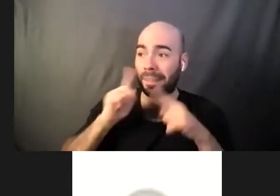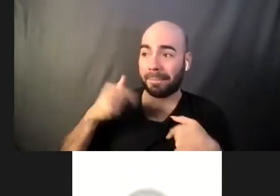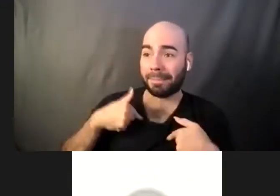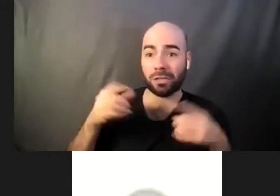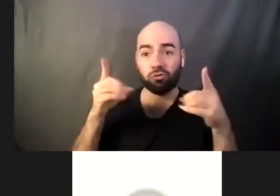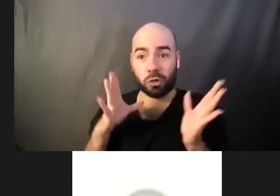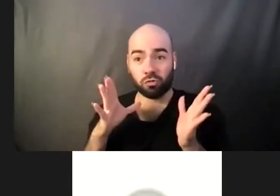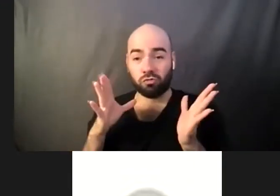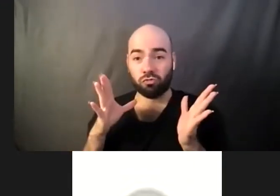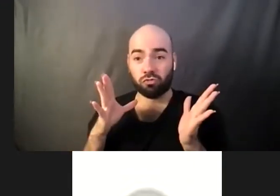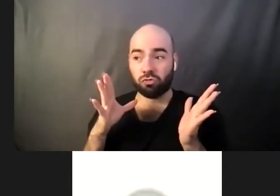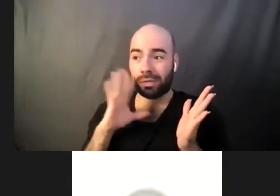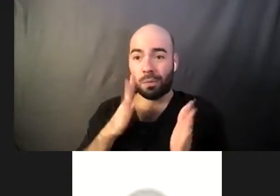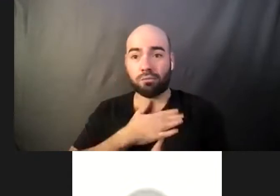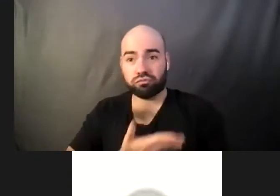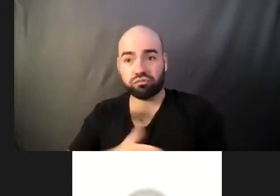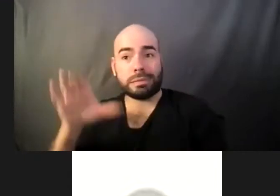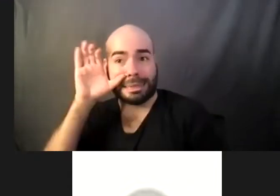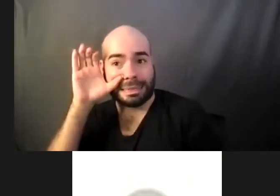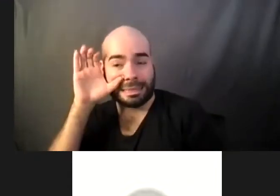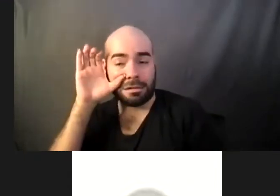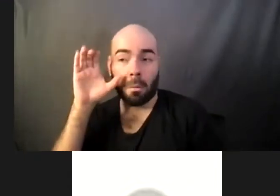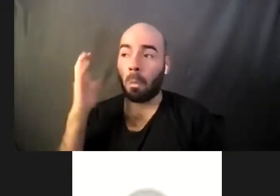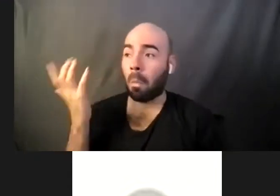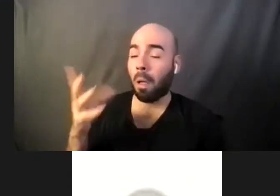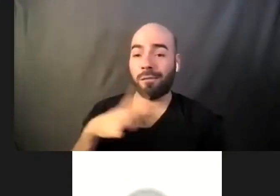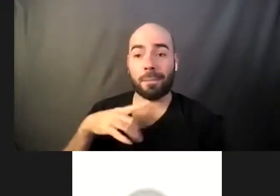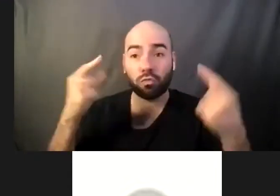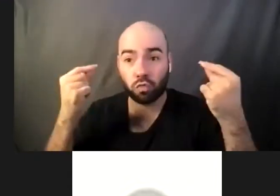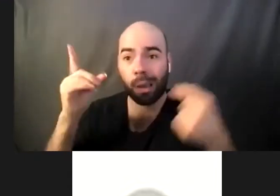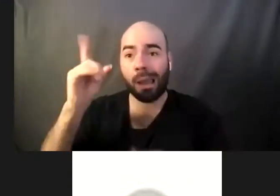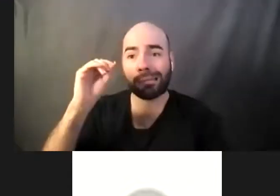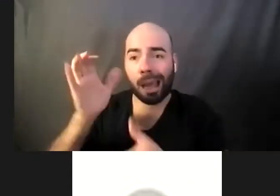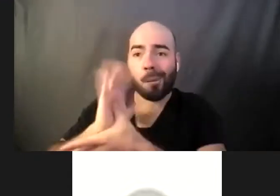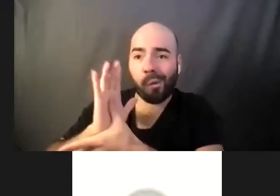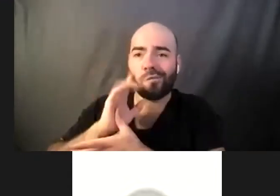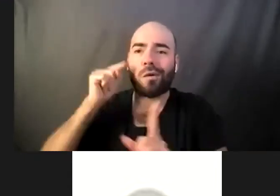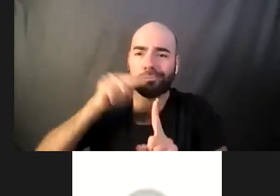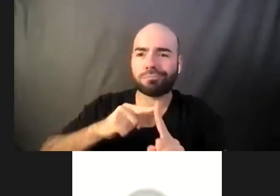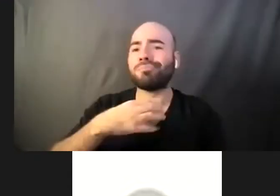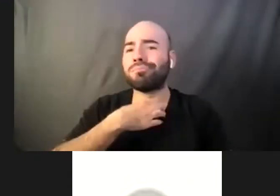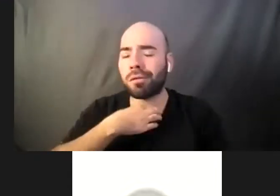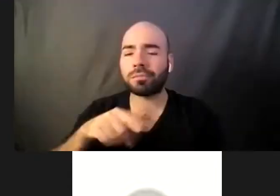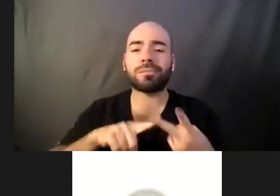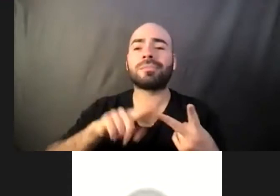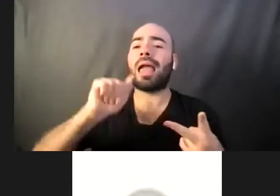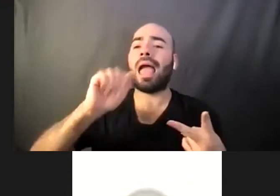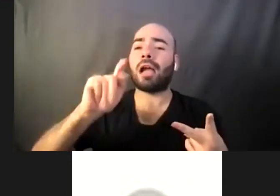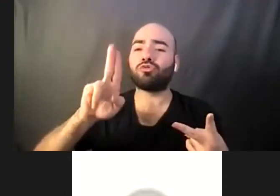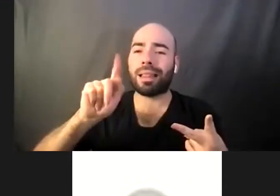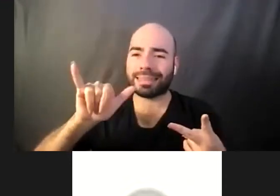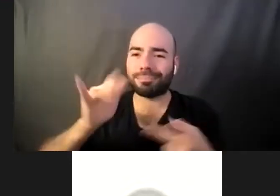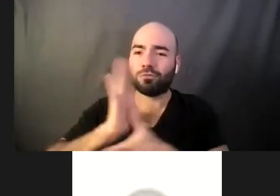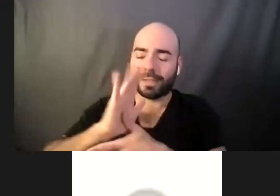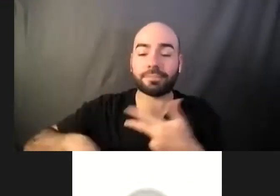they want to listen to me. So I made a bunch of documentaries for the Marines, actuality films, retirement ceremonies,